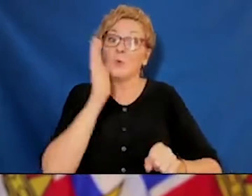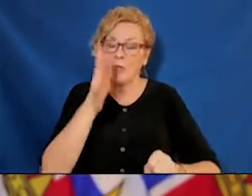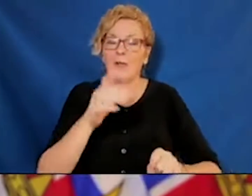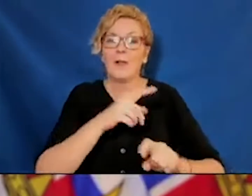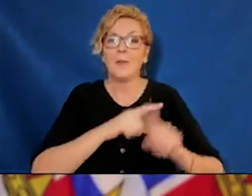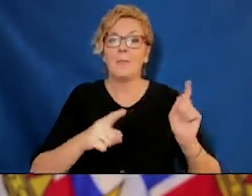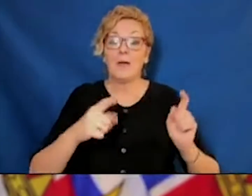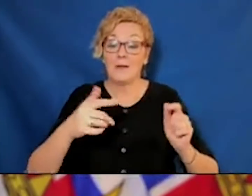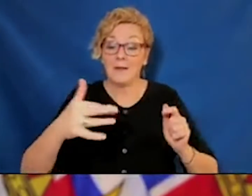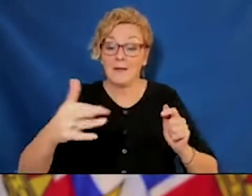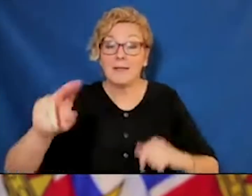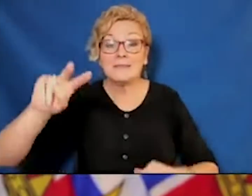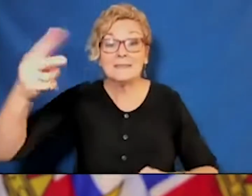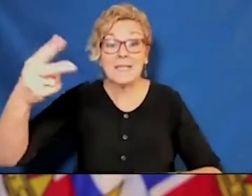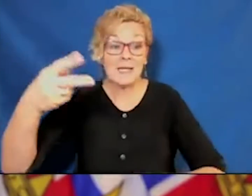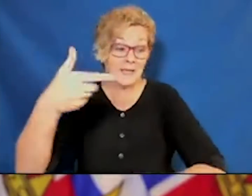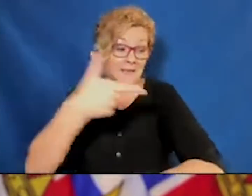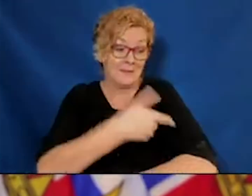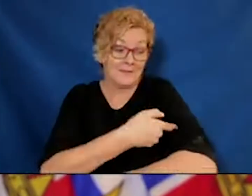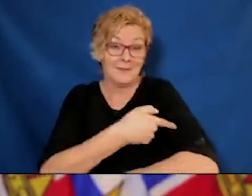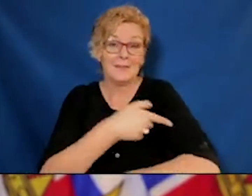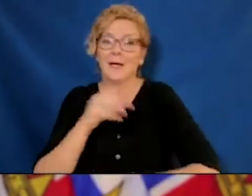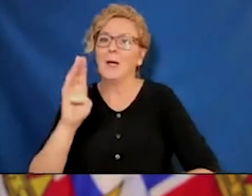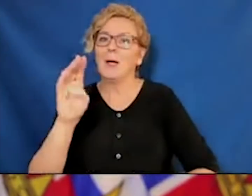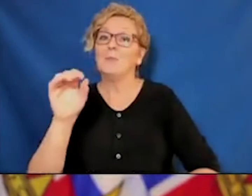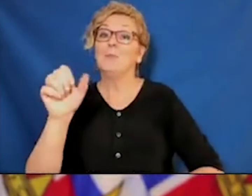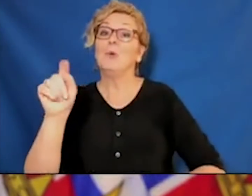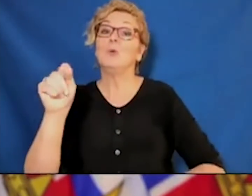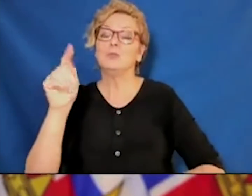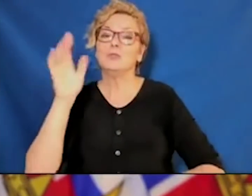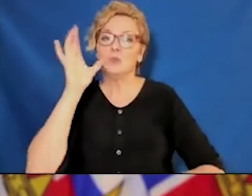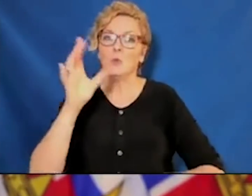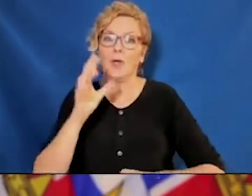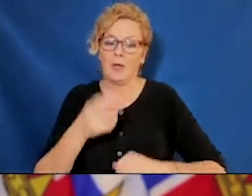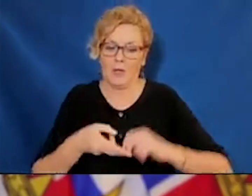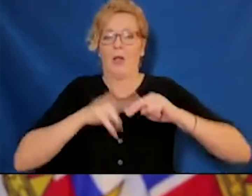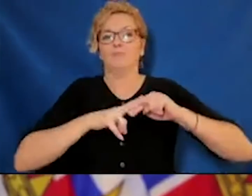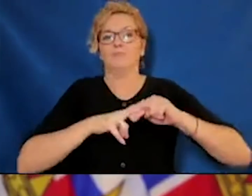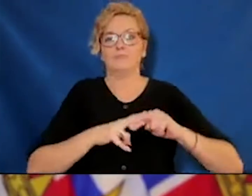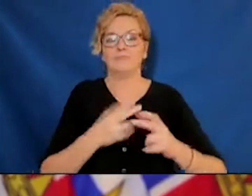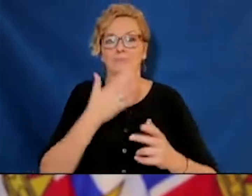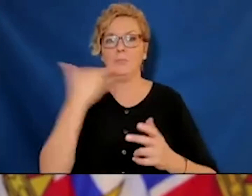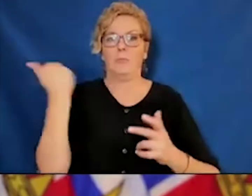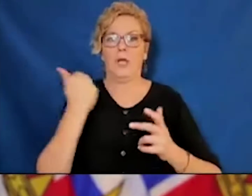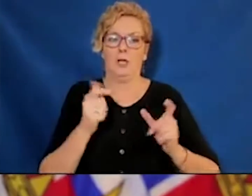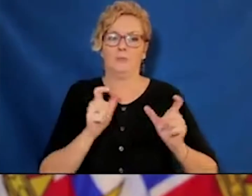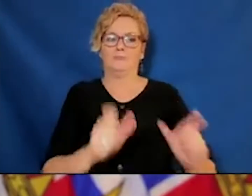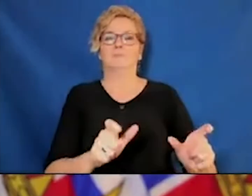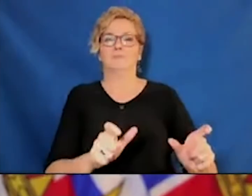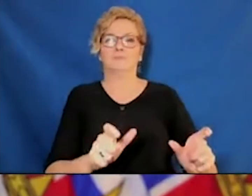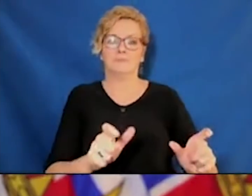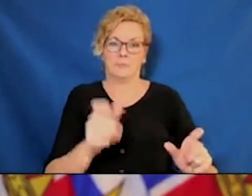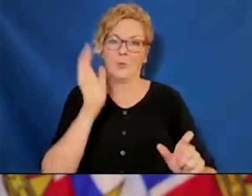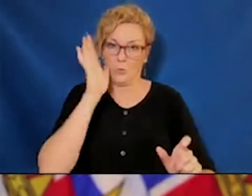By waiting between doses, it allows the body to build up that immunity, to be primed, to develop both